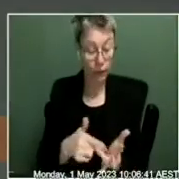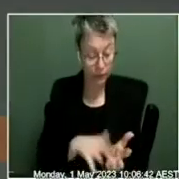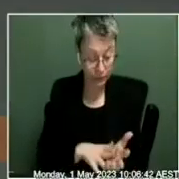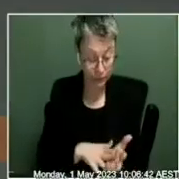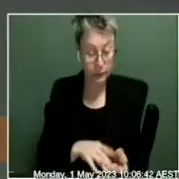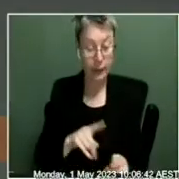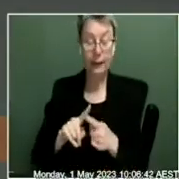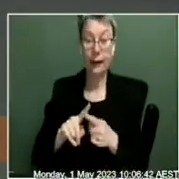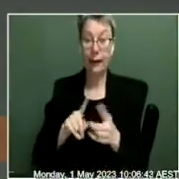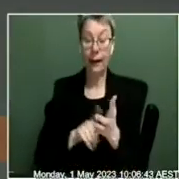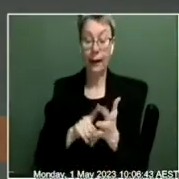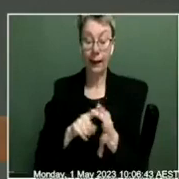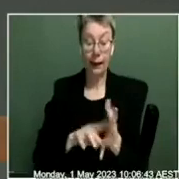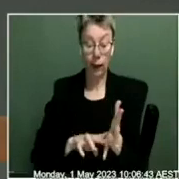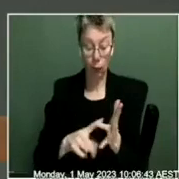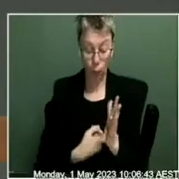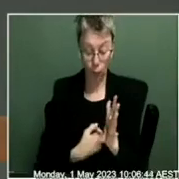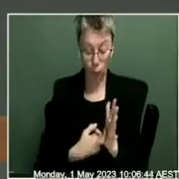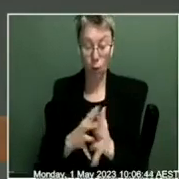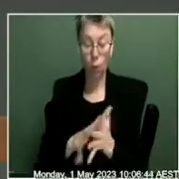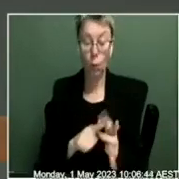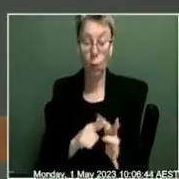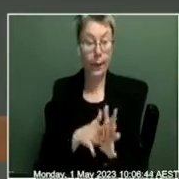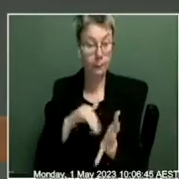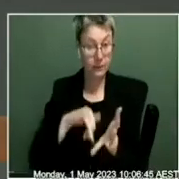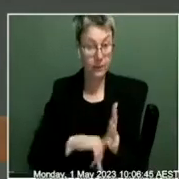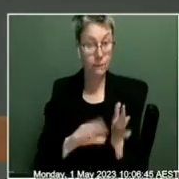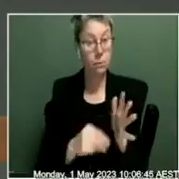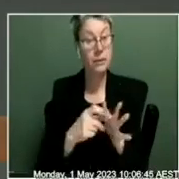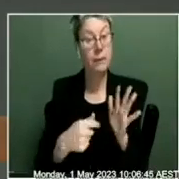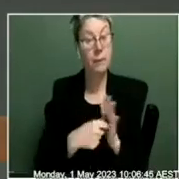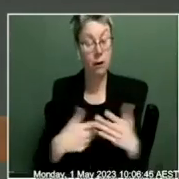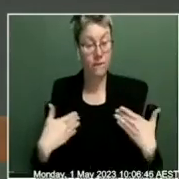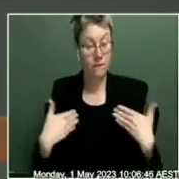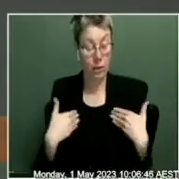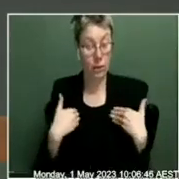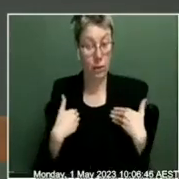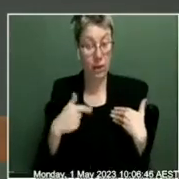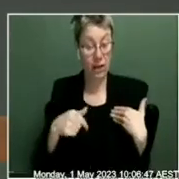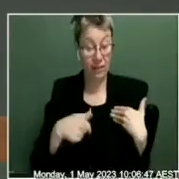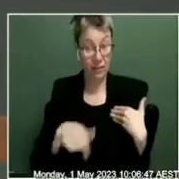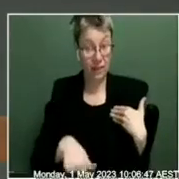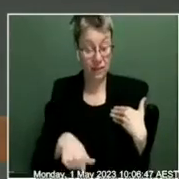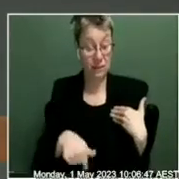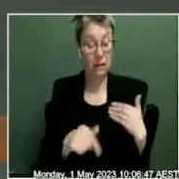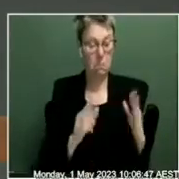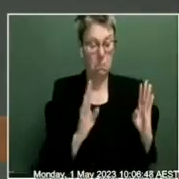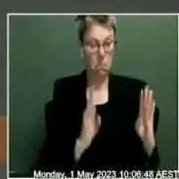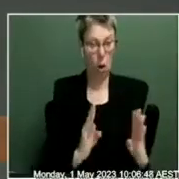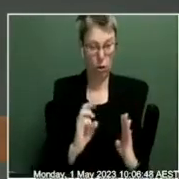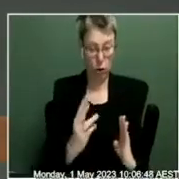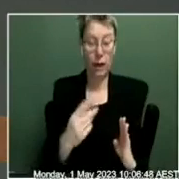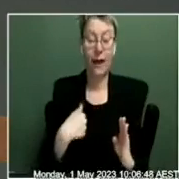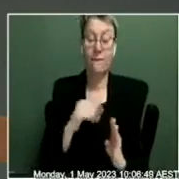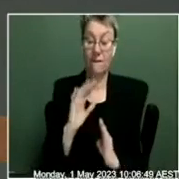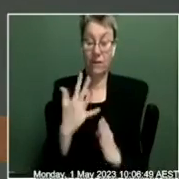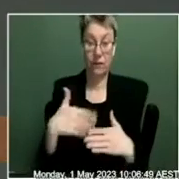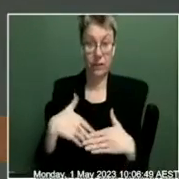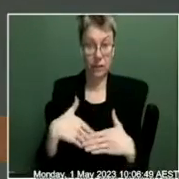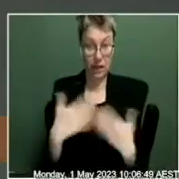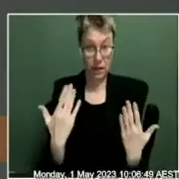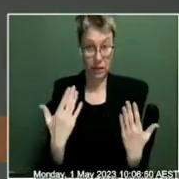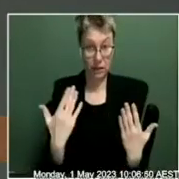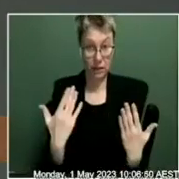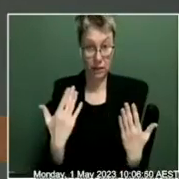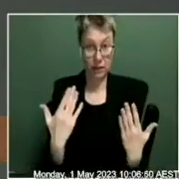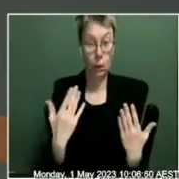are primarily hearing from government witnesses on the priority areas of child protection and criminal justice.